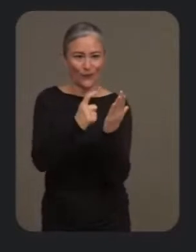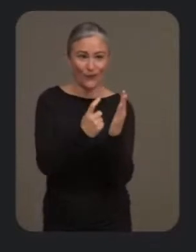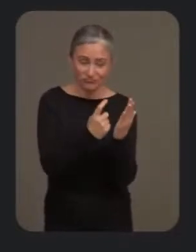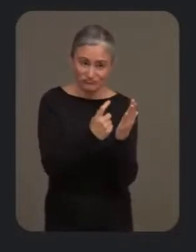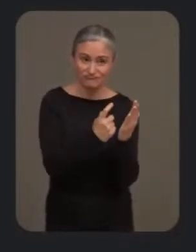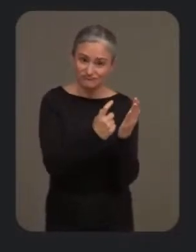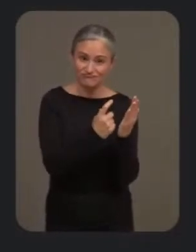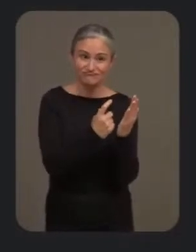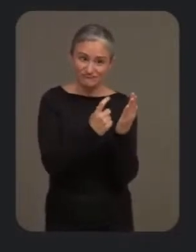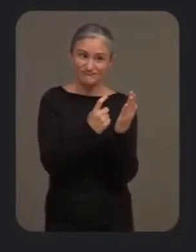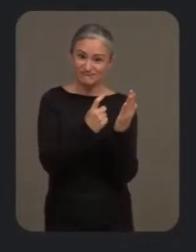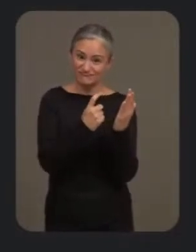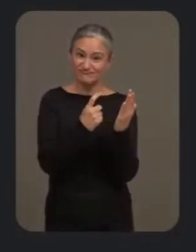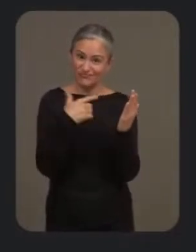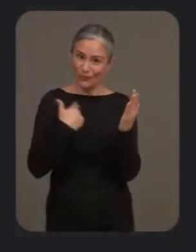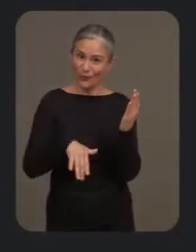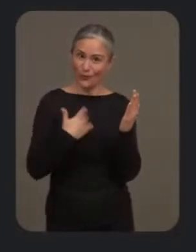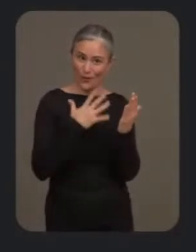jumps off the screen.